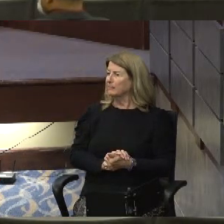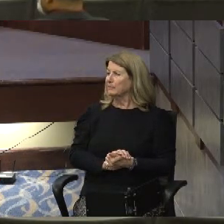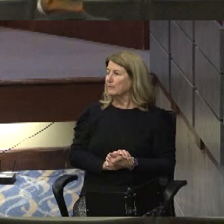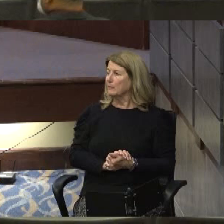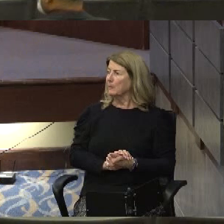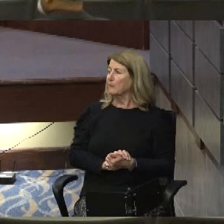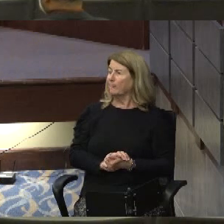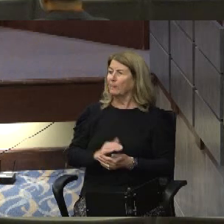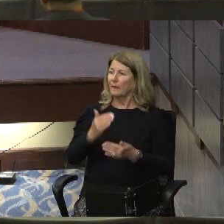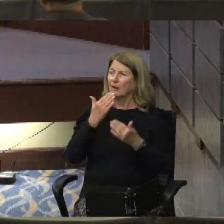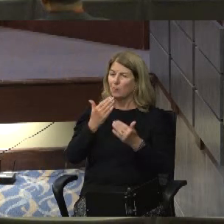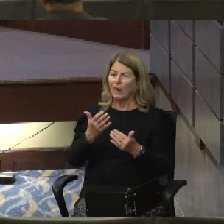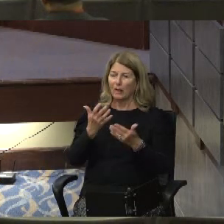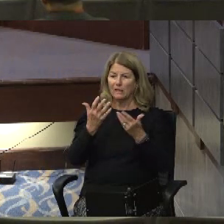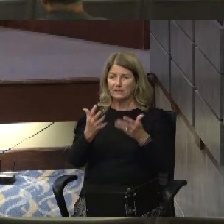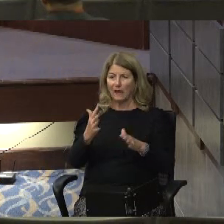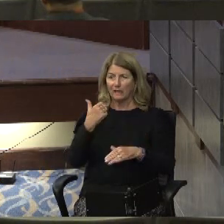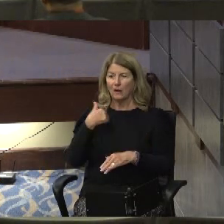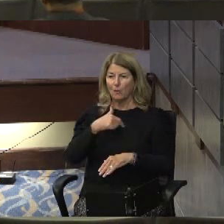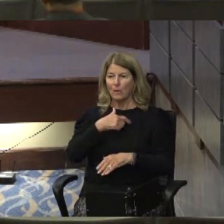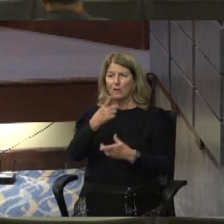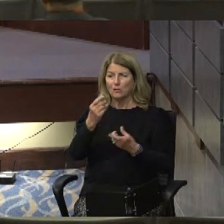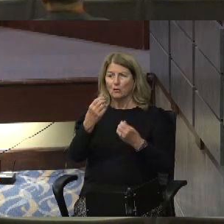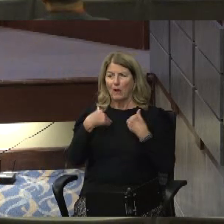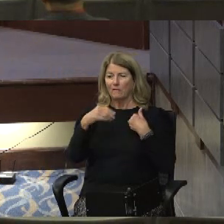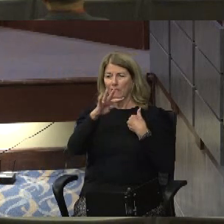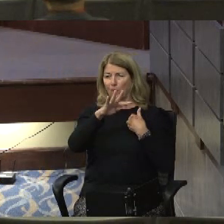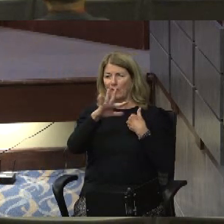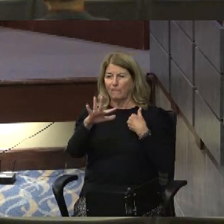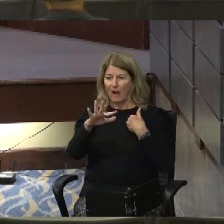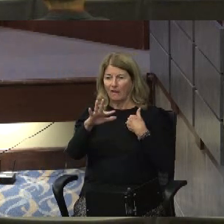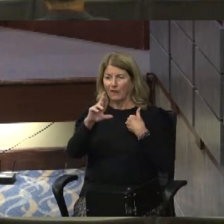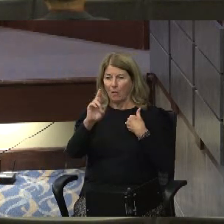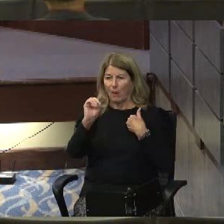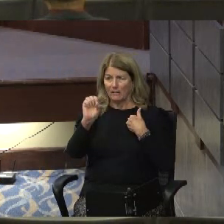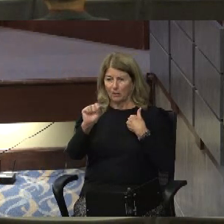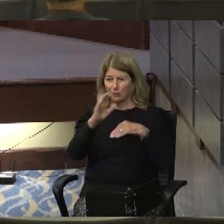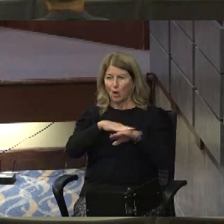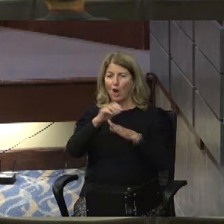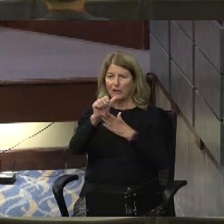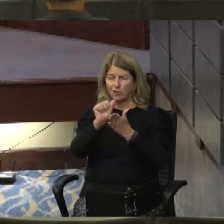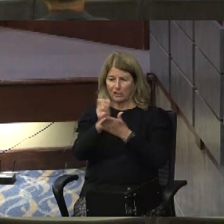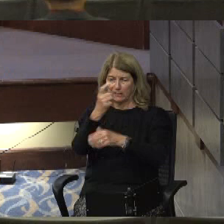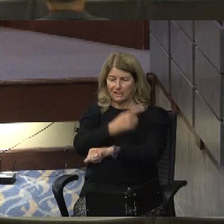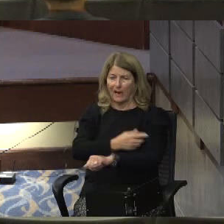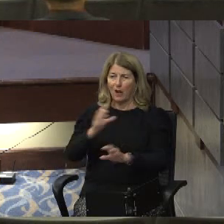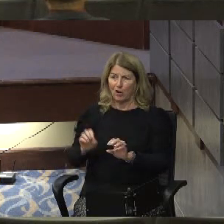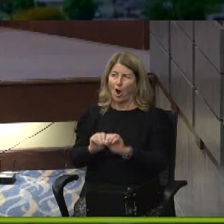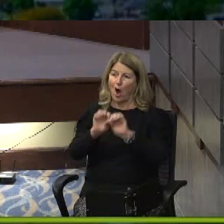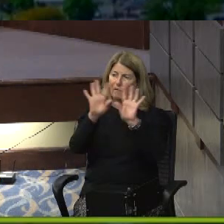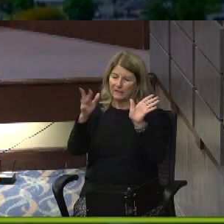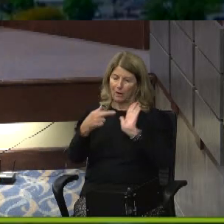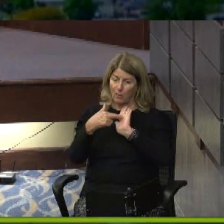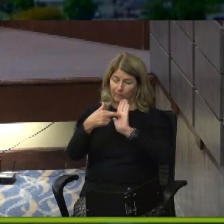Well done. We do have 45 resolutions on the agenda today, and obviously represent a substantial amount of work on behalf of your city